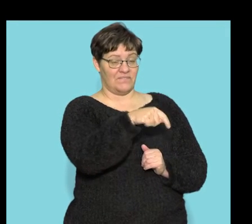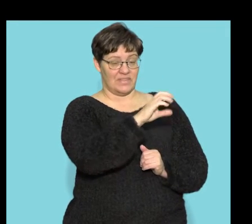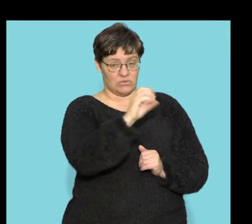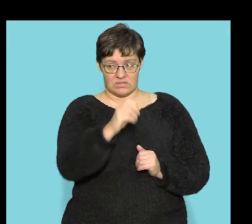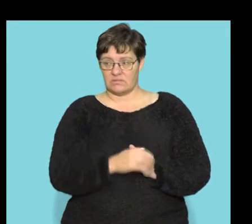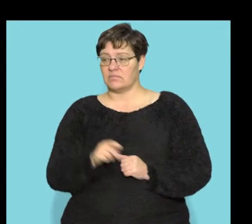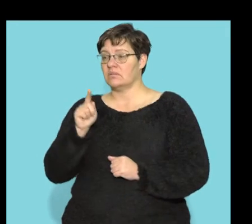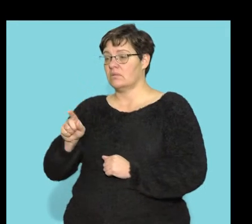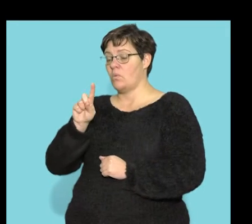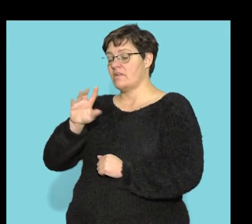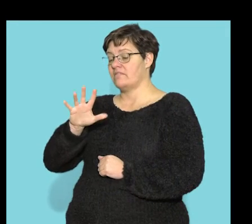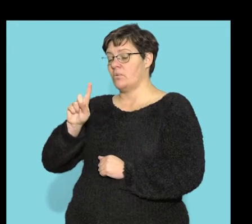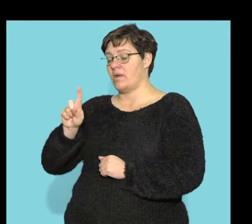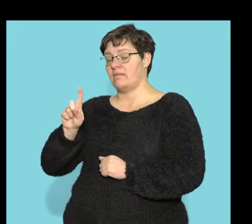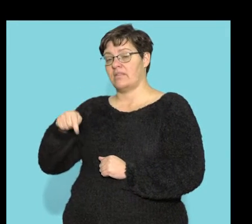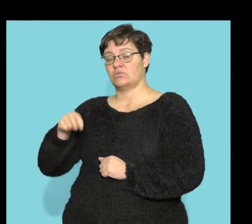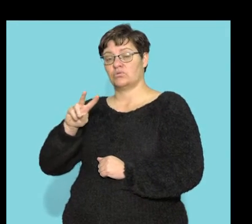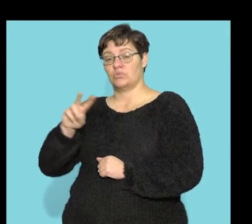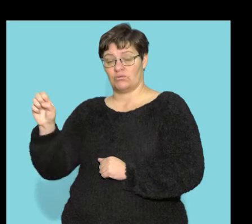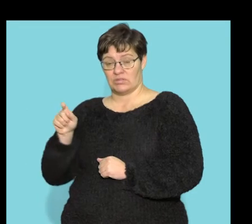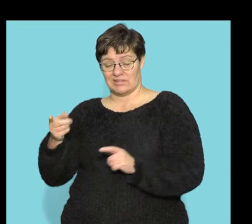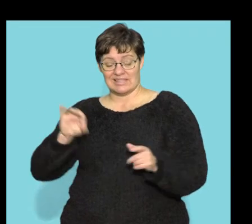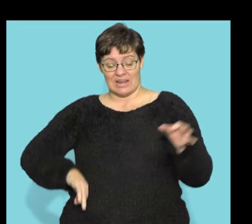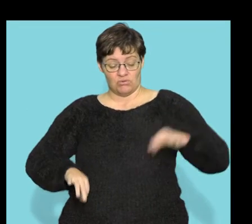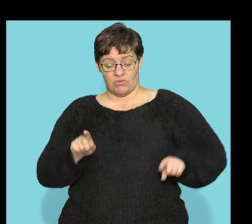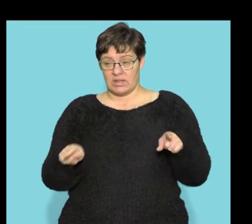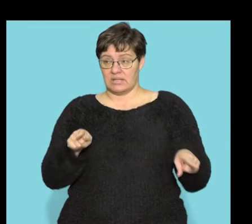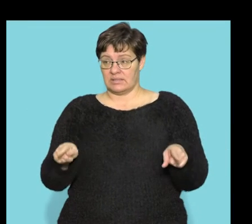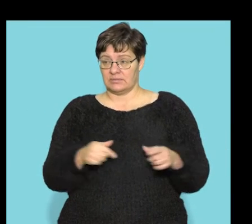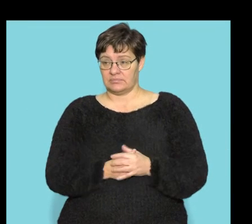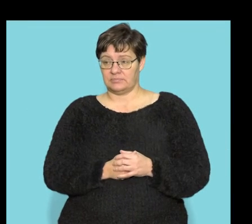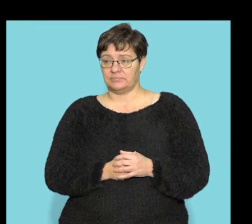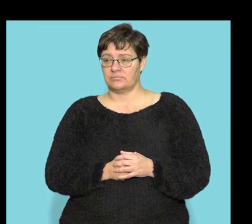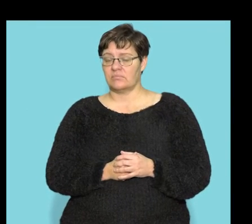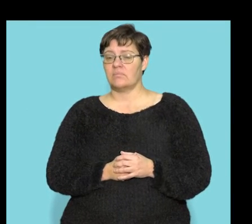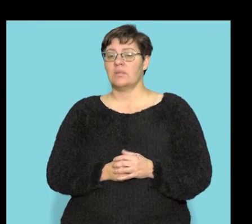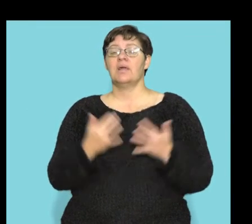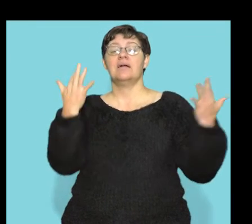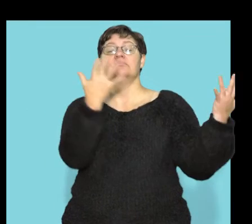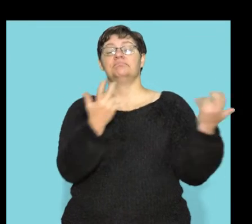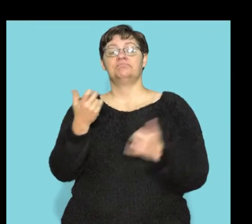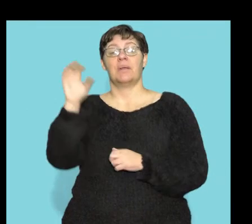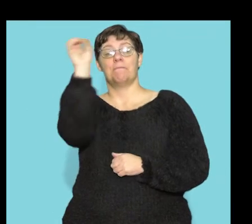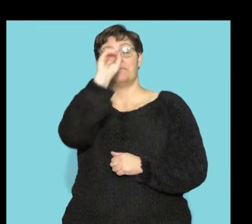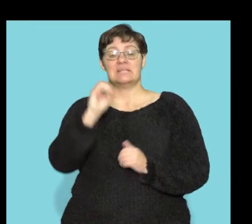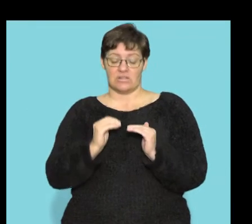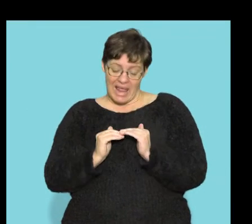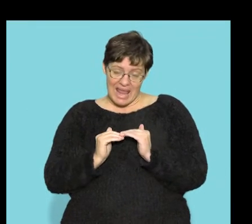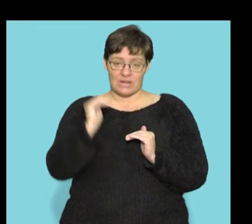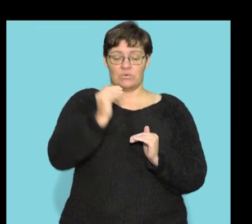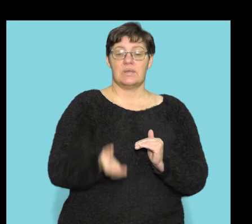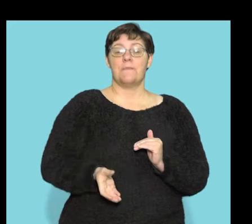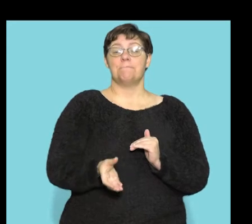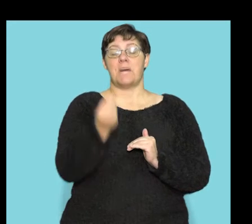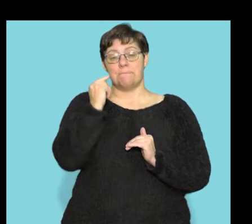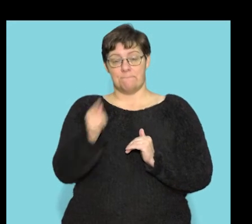was 151,200, right? The question says here, calculate the percentage increase